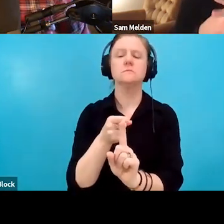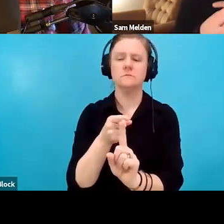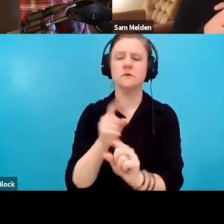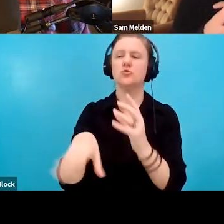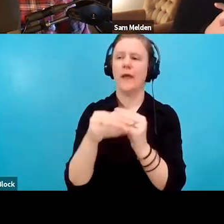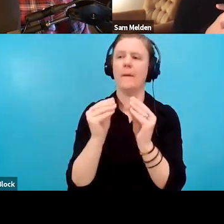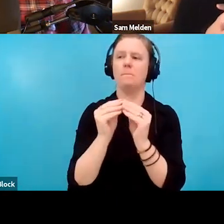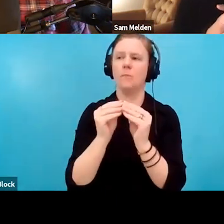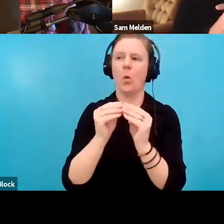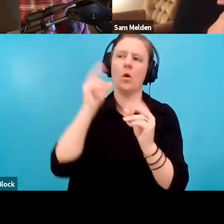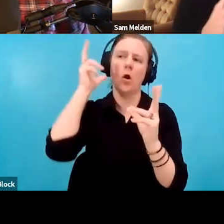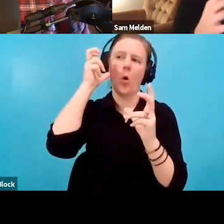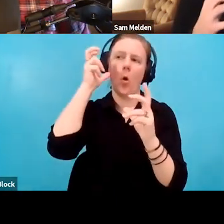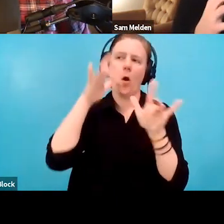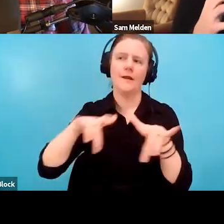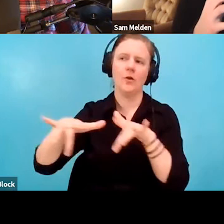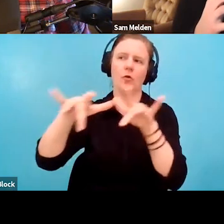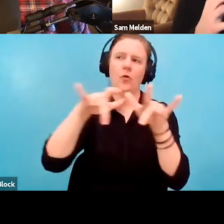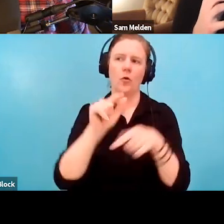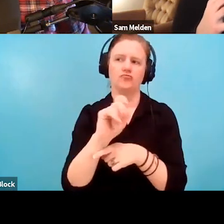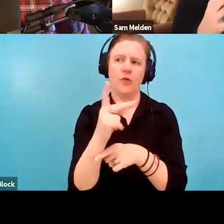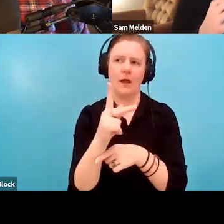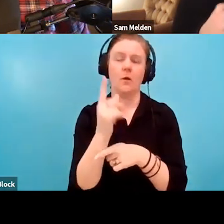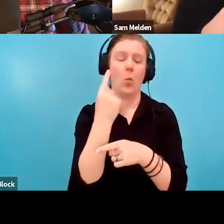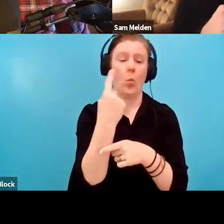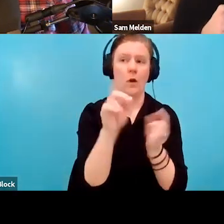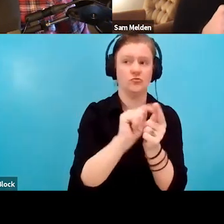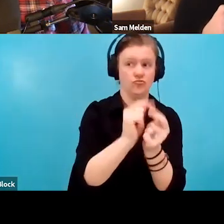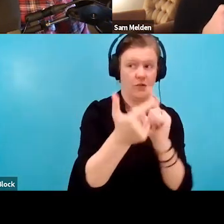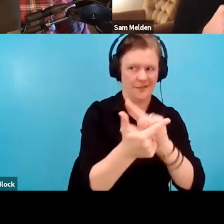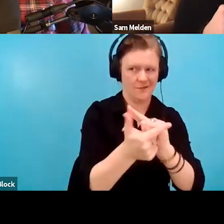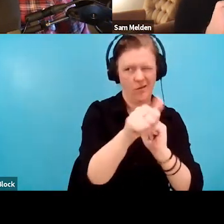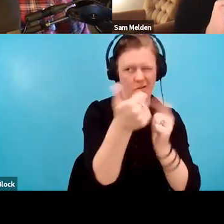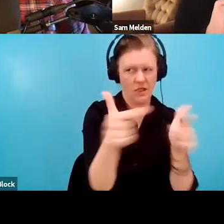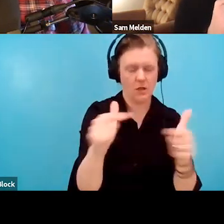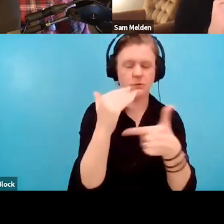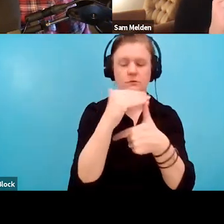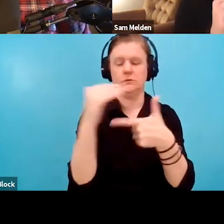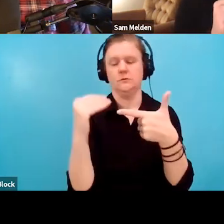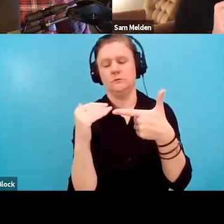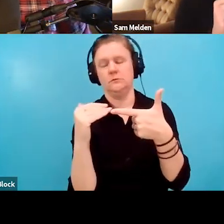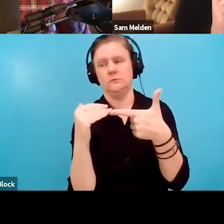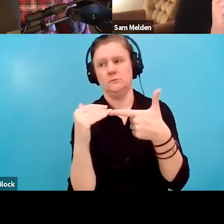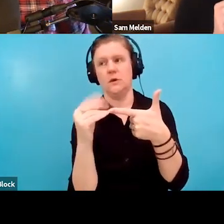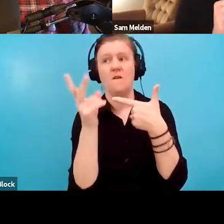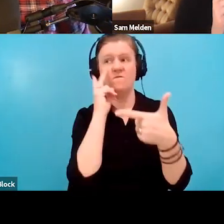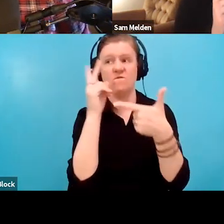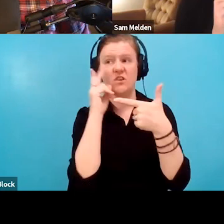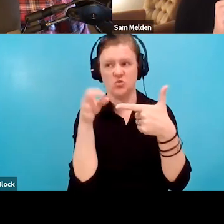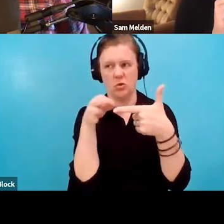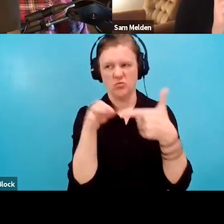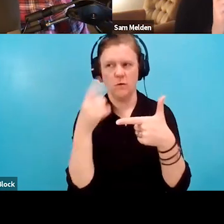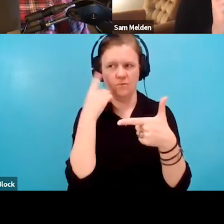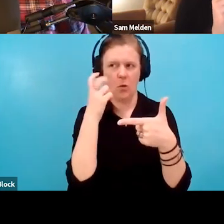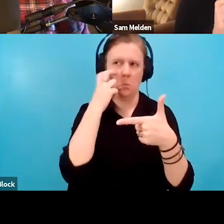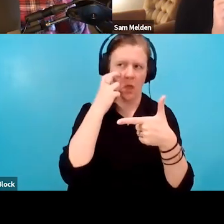audio tracks. So one could be a translation, one could be one that has, I don't know, like you could in theory have one without